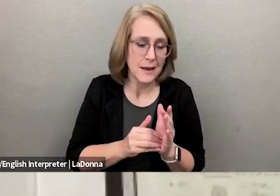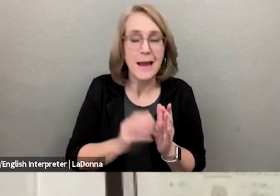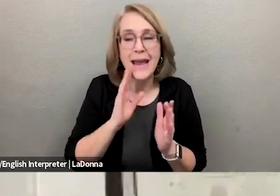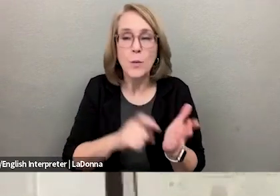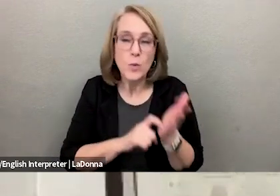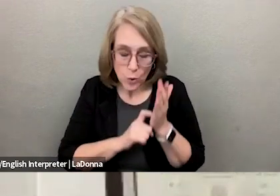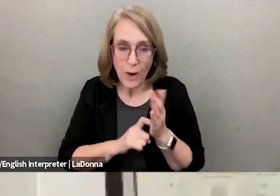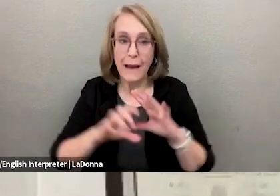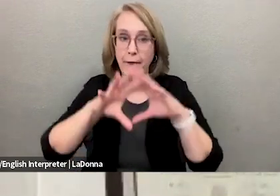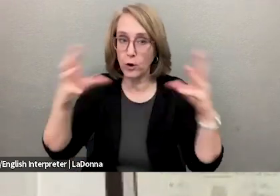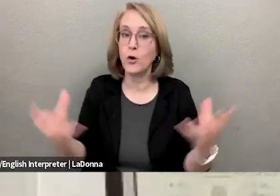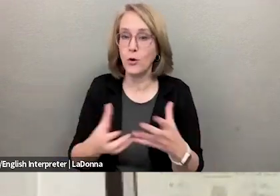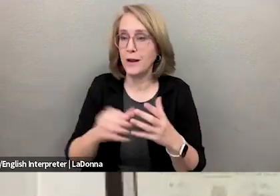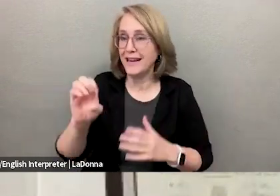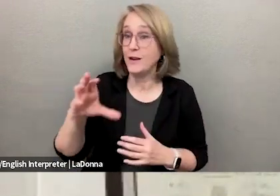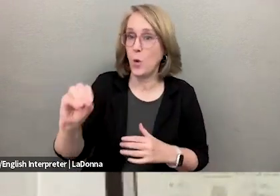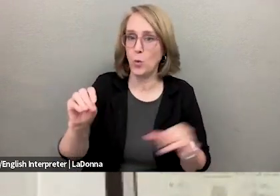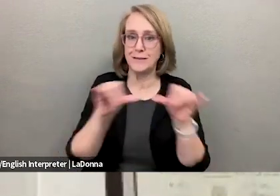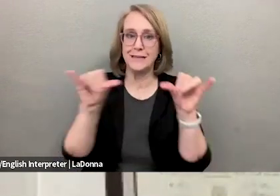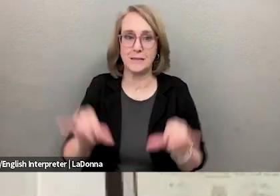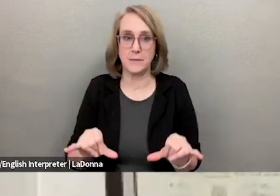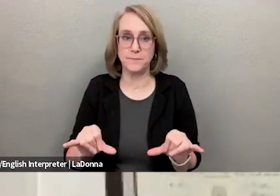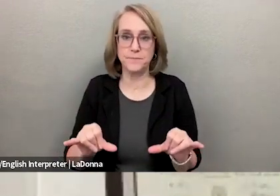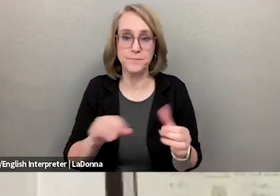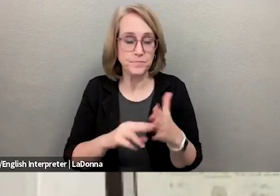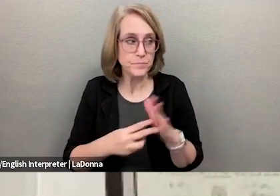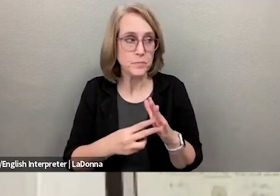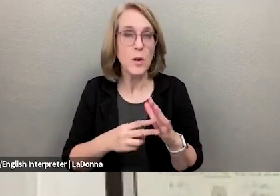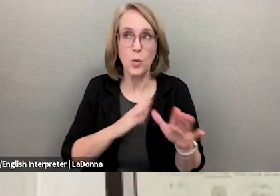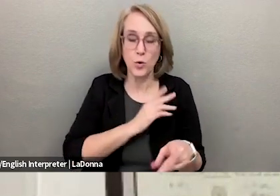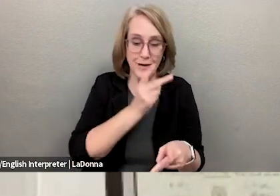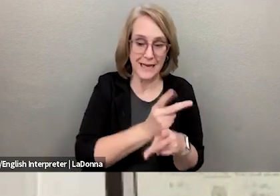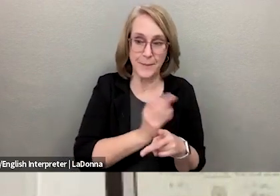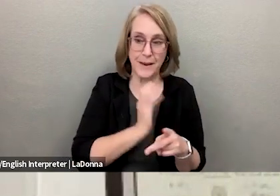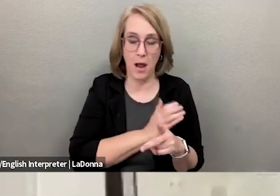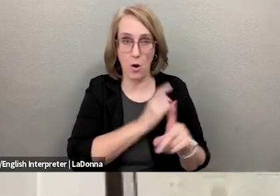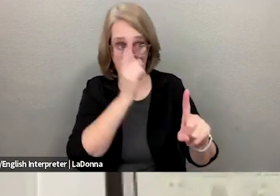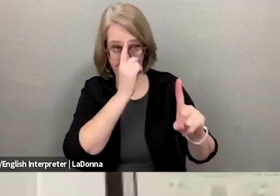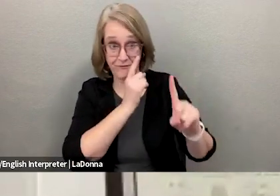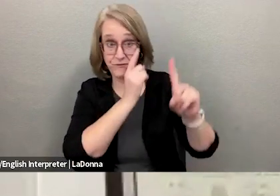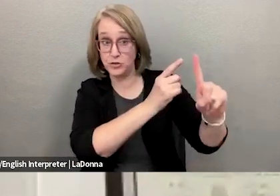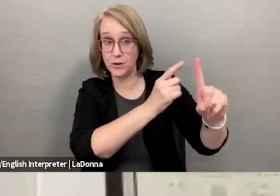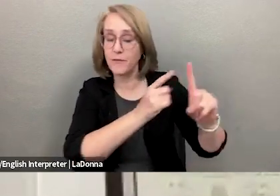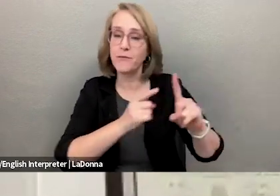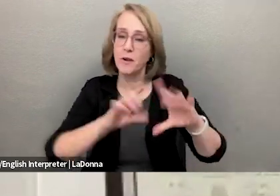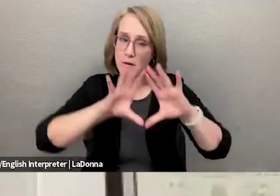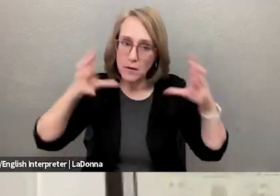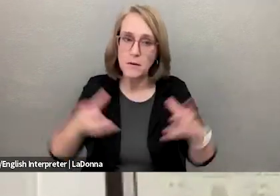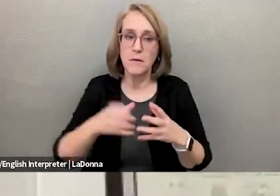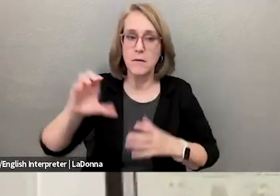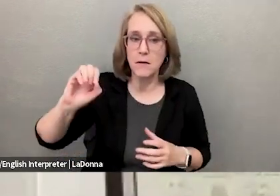the ecosystem where we are continuing to keep in our North Star that vision of